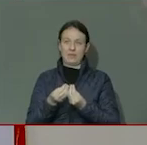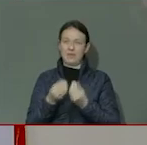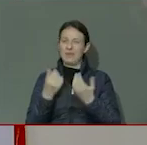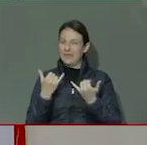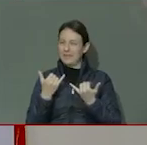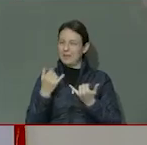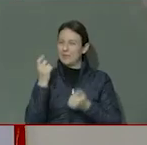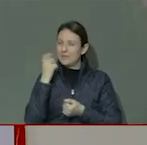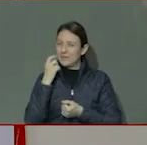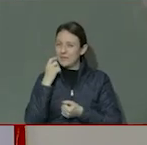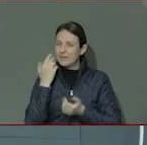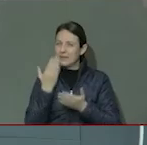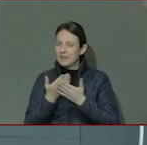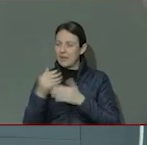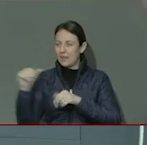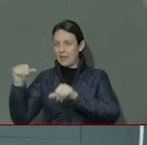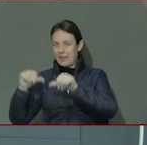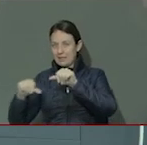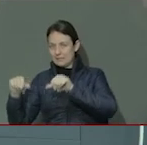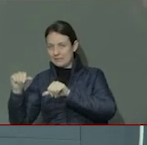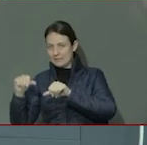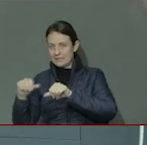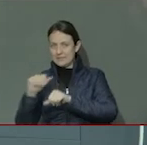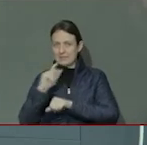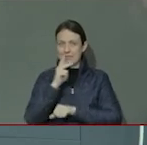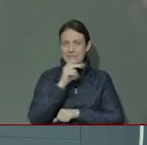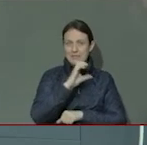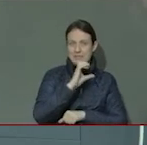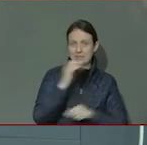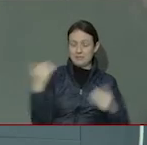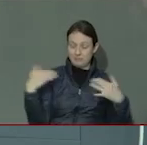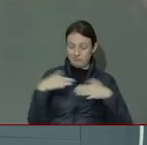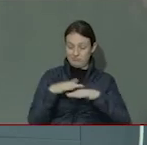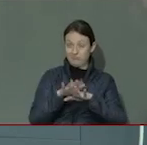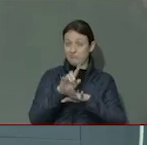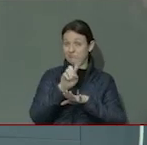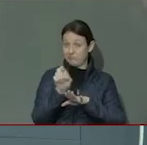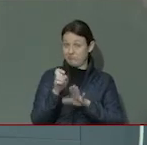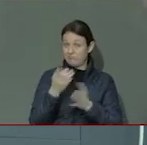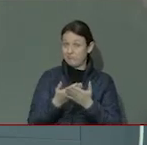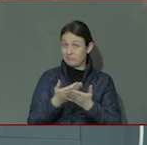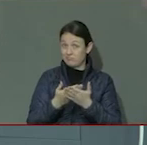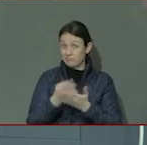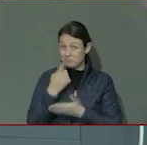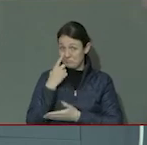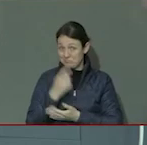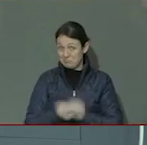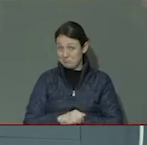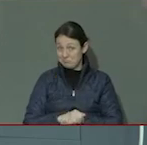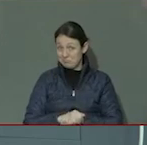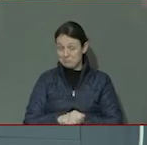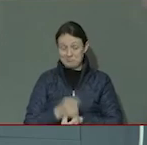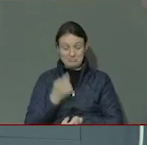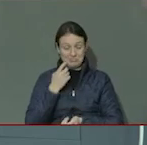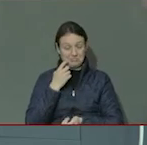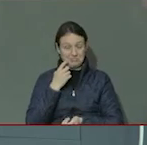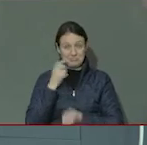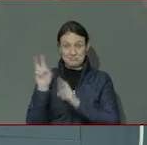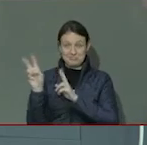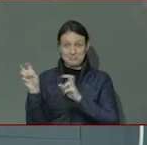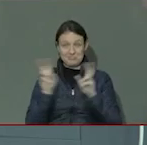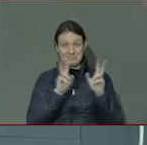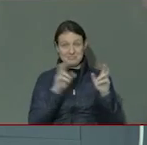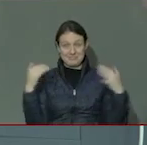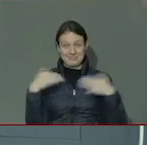to combine acids with Kc. You see? So we can easily combine those two